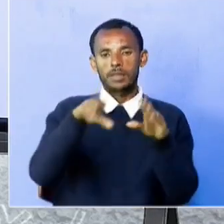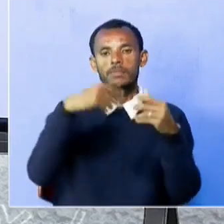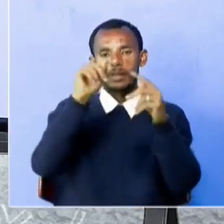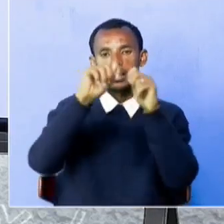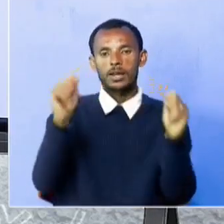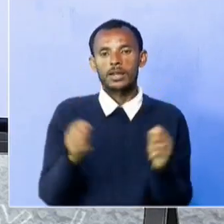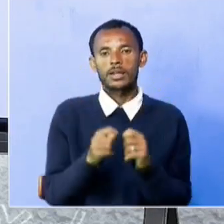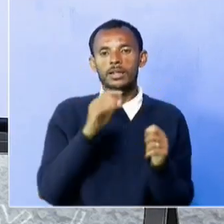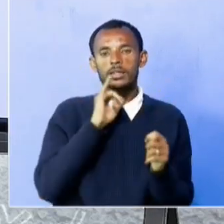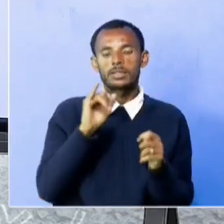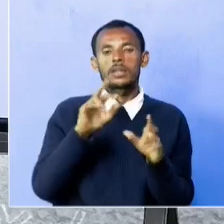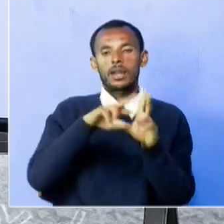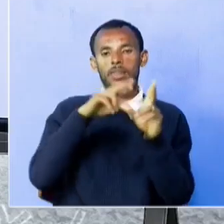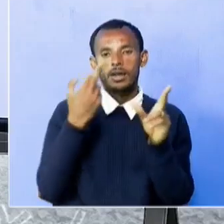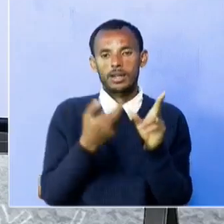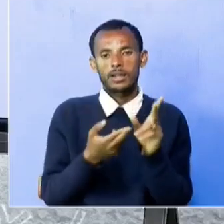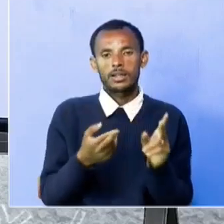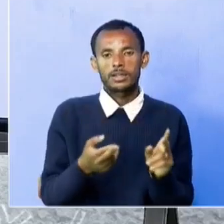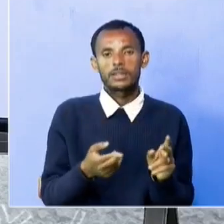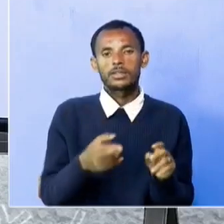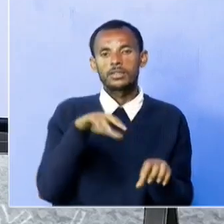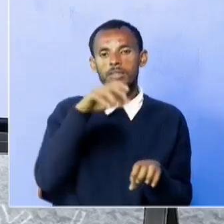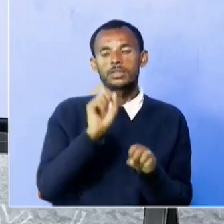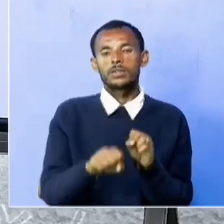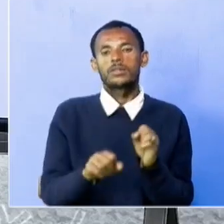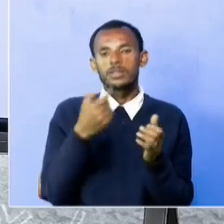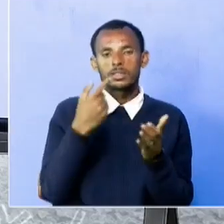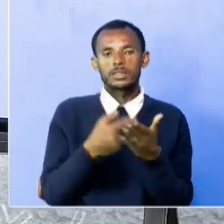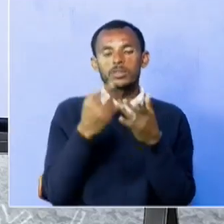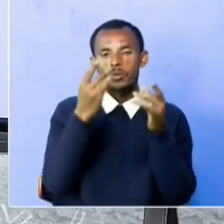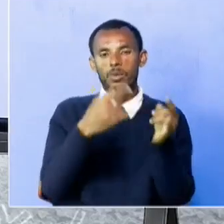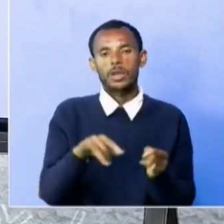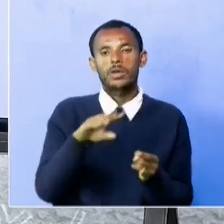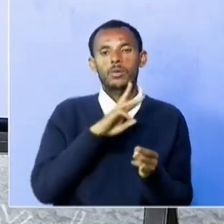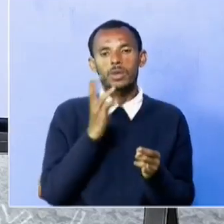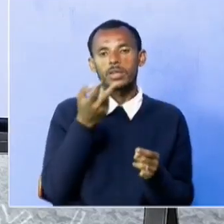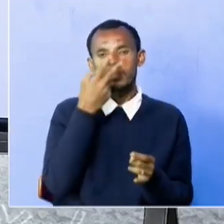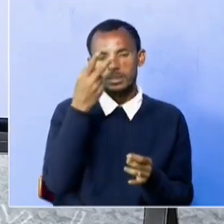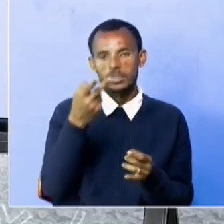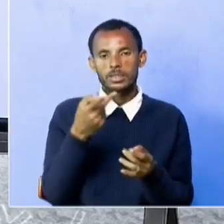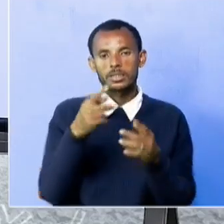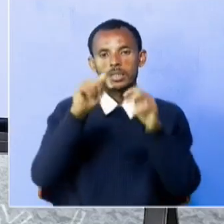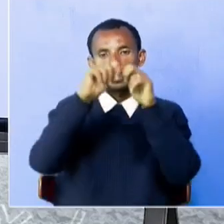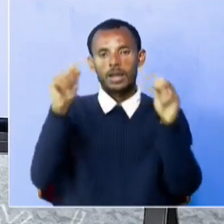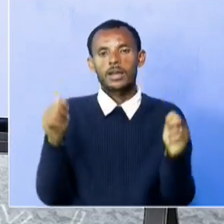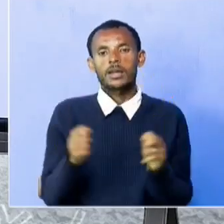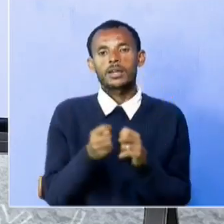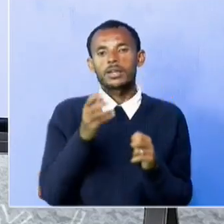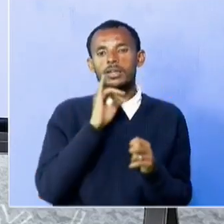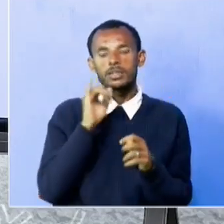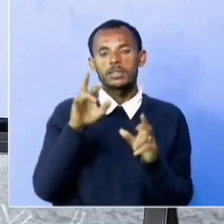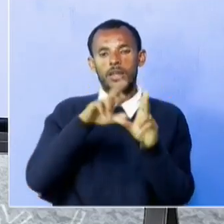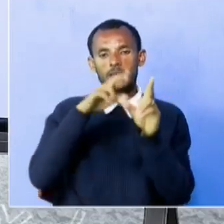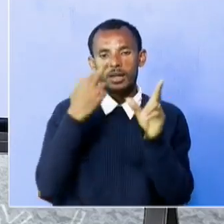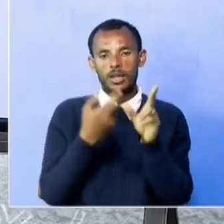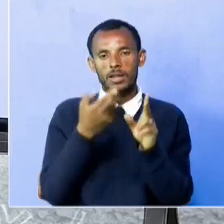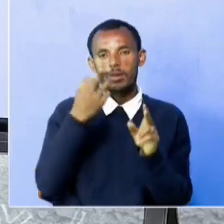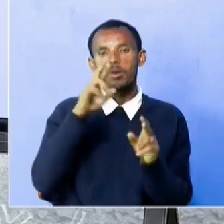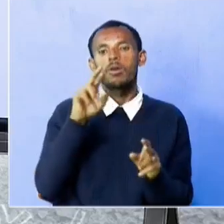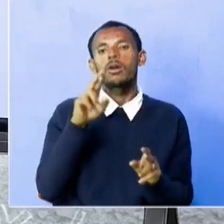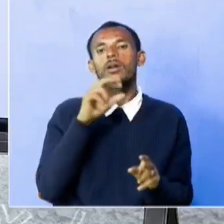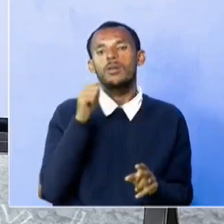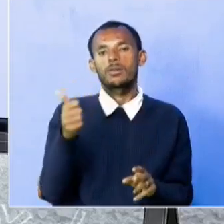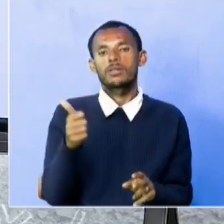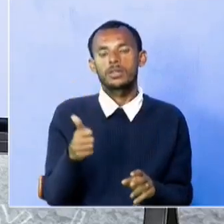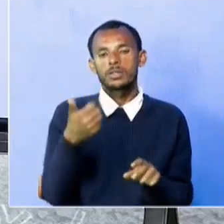triangle is right angle, right? So this way we can check whether the triangle is right angle or not.